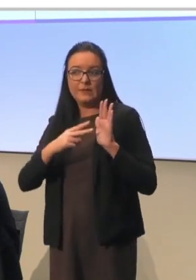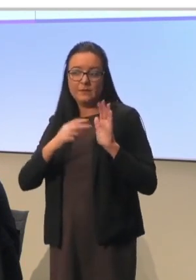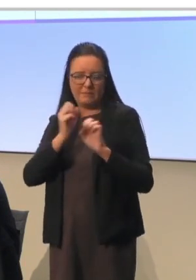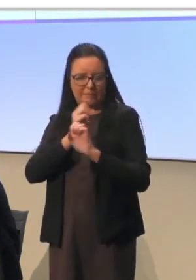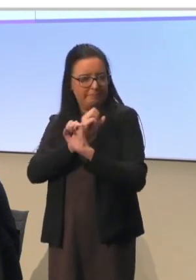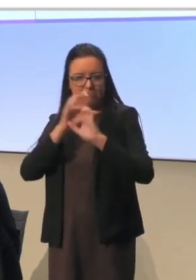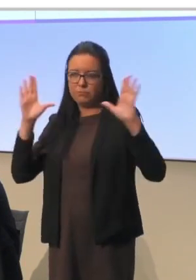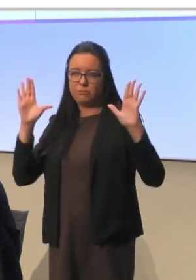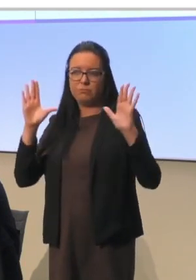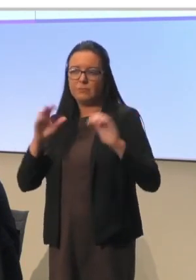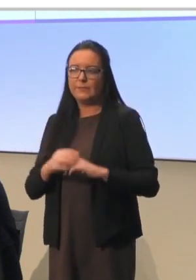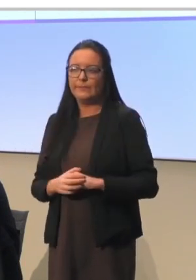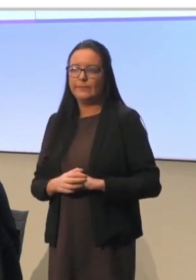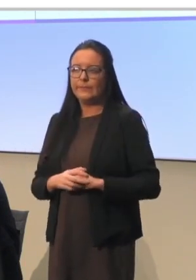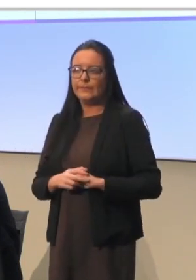So